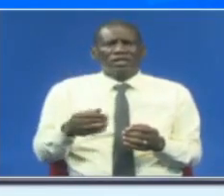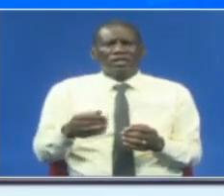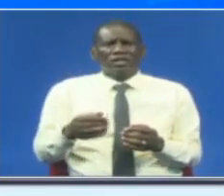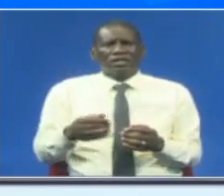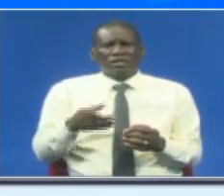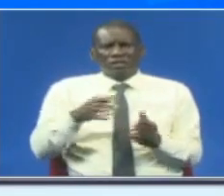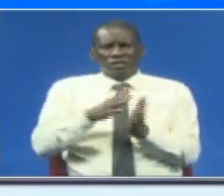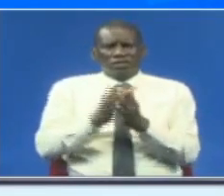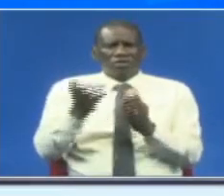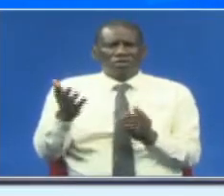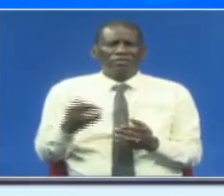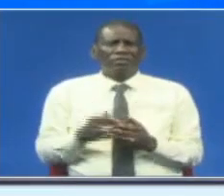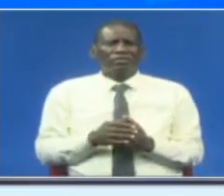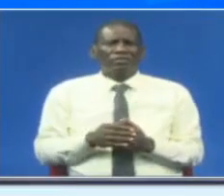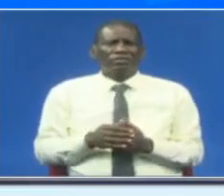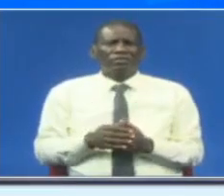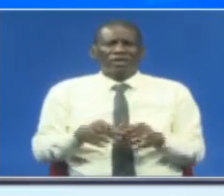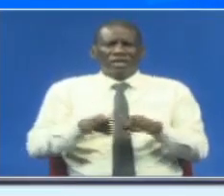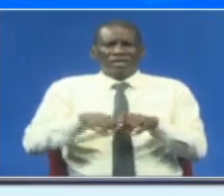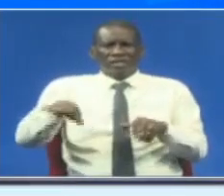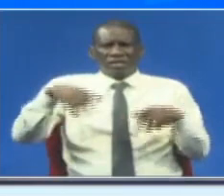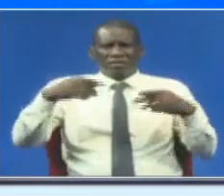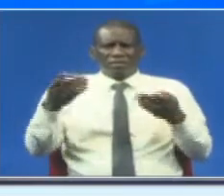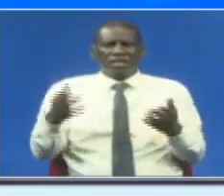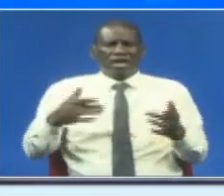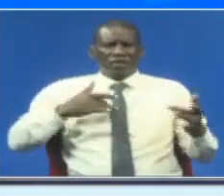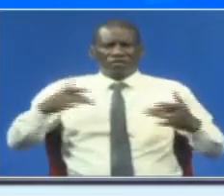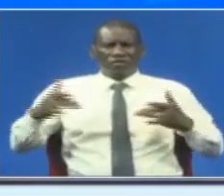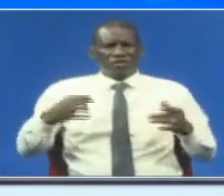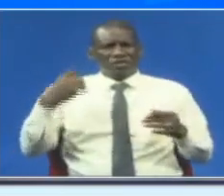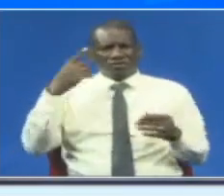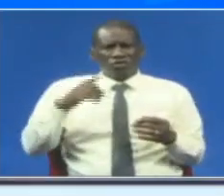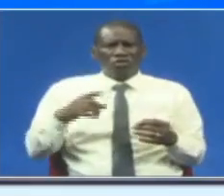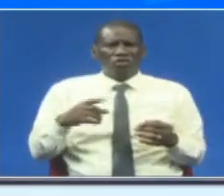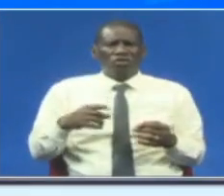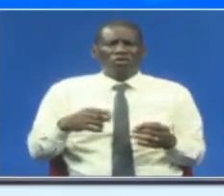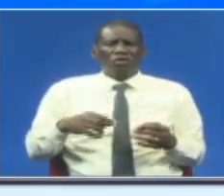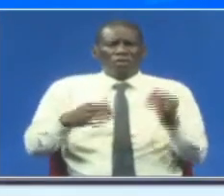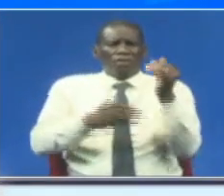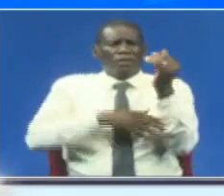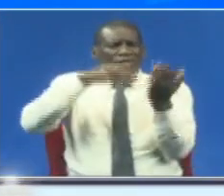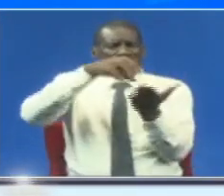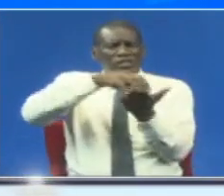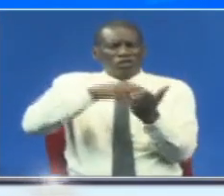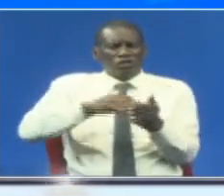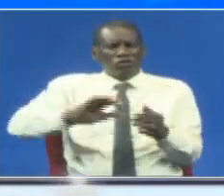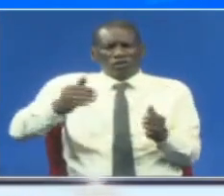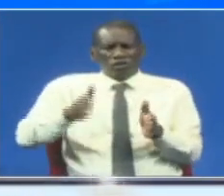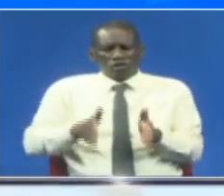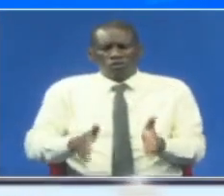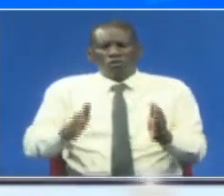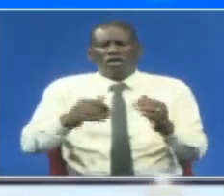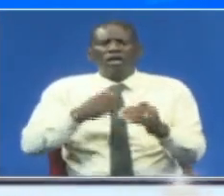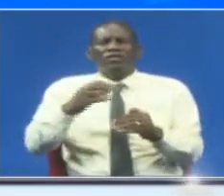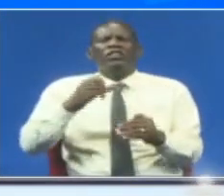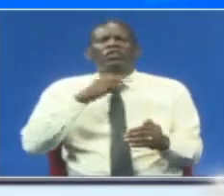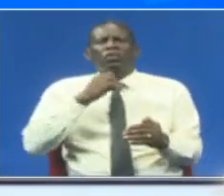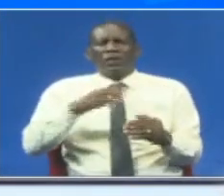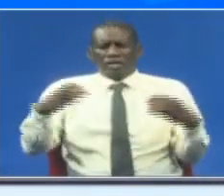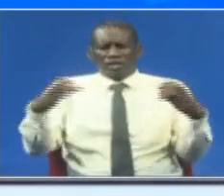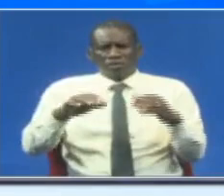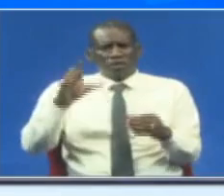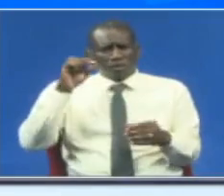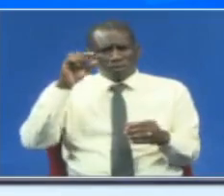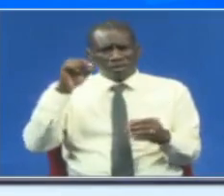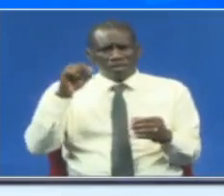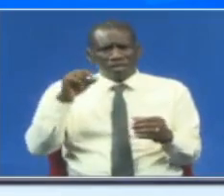going. As residents there raise concern over the dilapidated state of the county roads following the complaints, our team in Mombasa